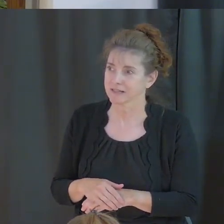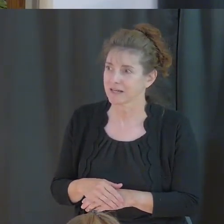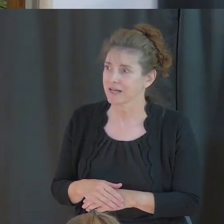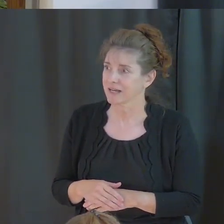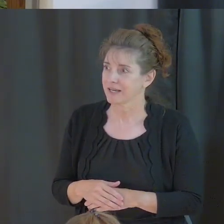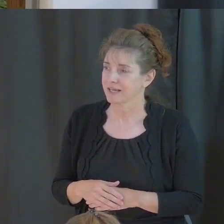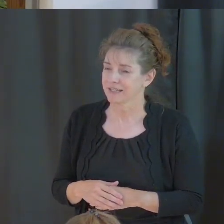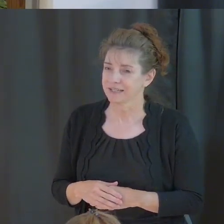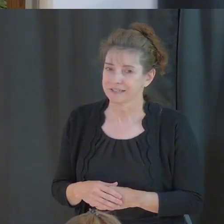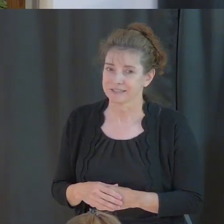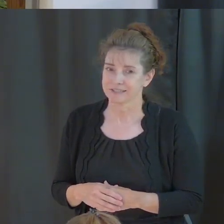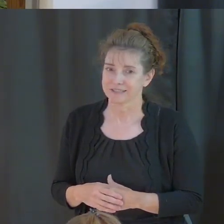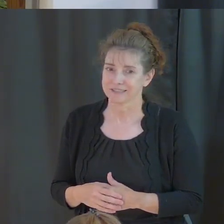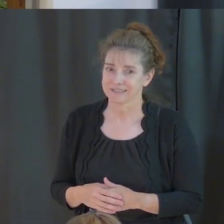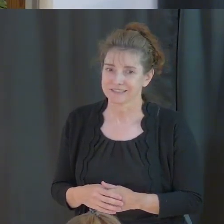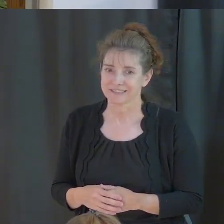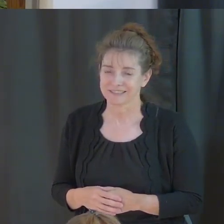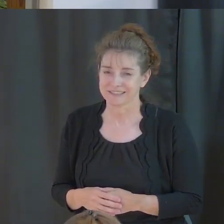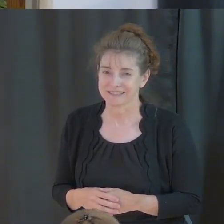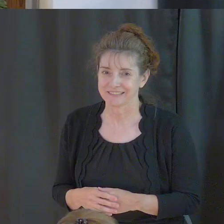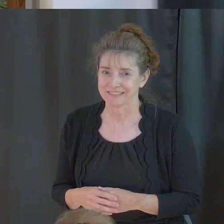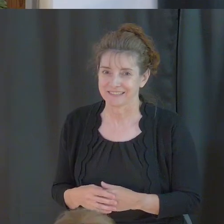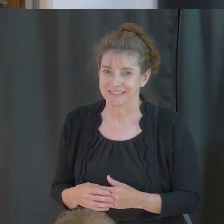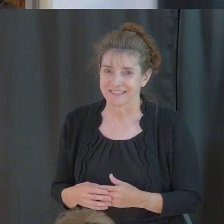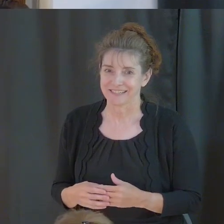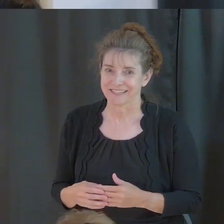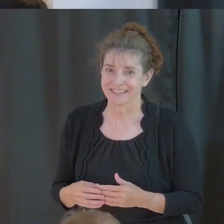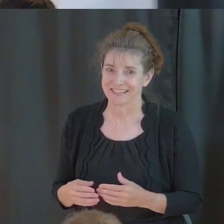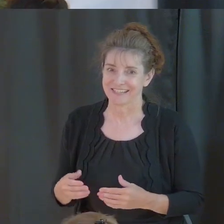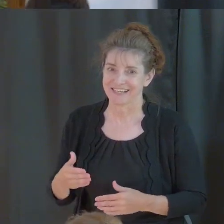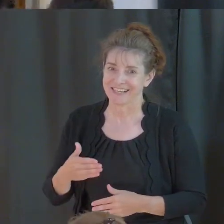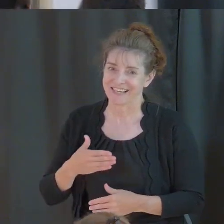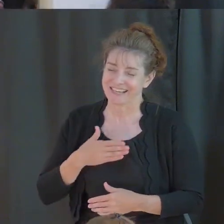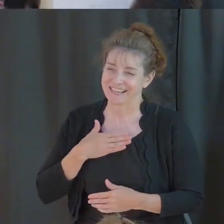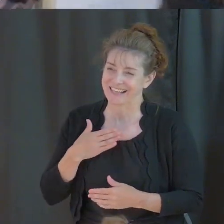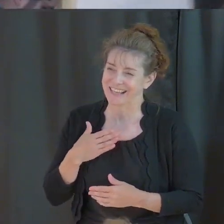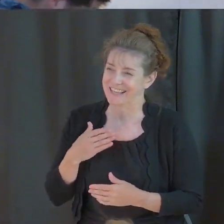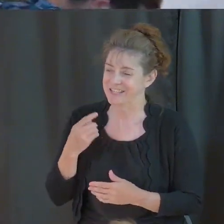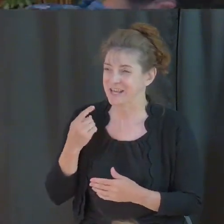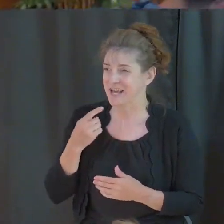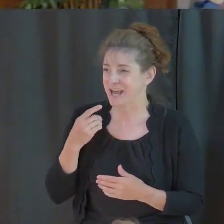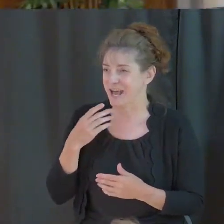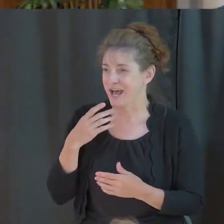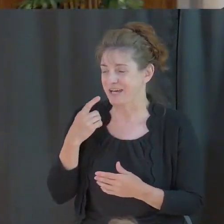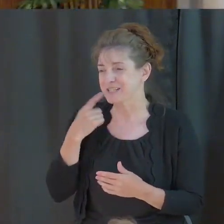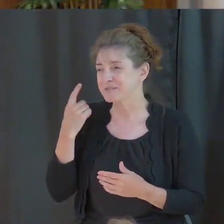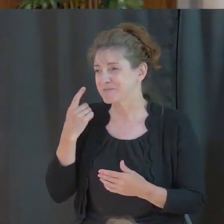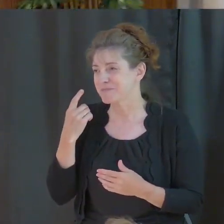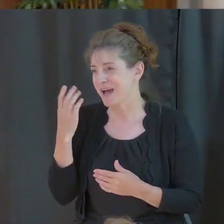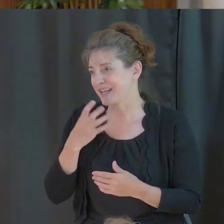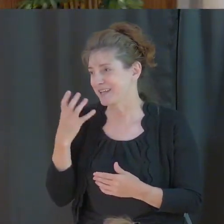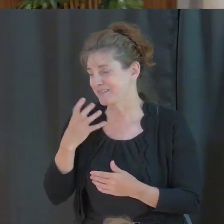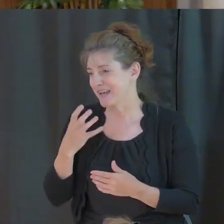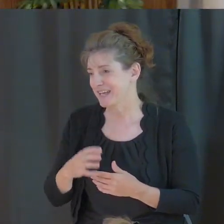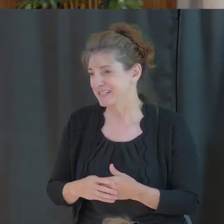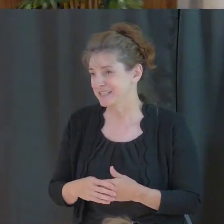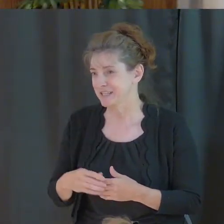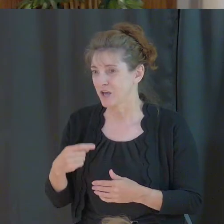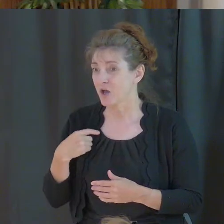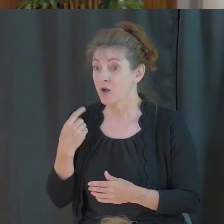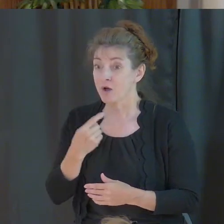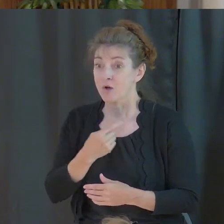Nice to see your smiling faces. A couple of quick announcements. As usual, we do have a church fellowship